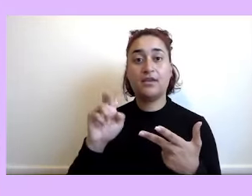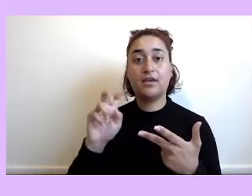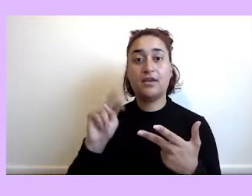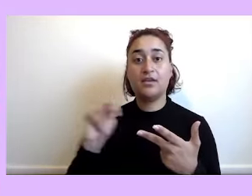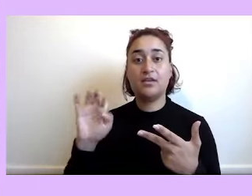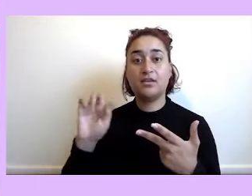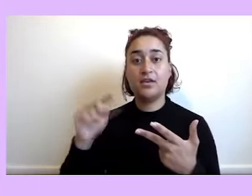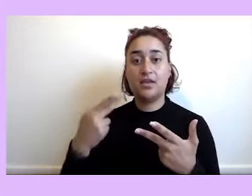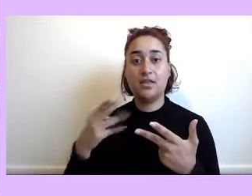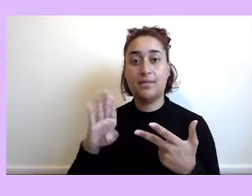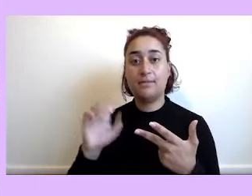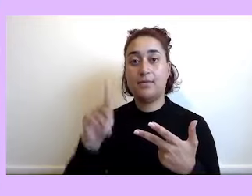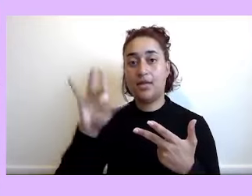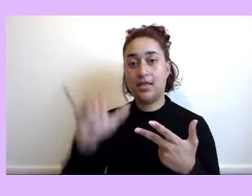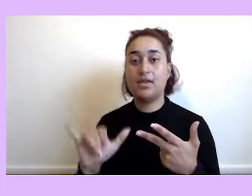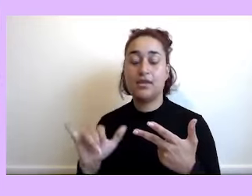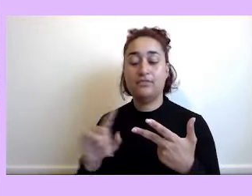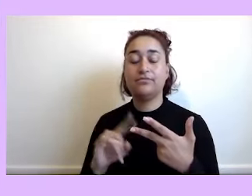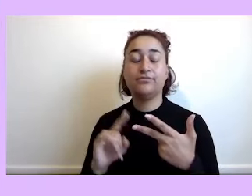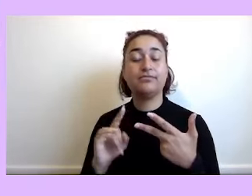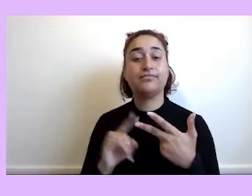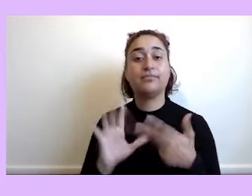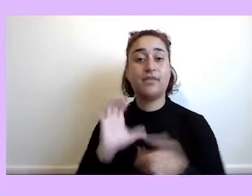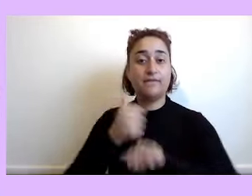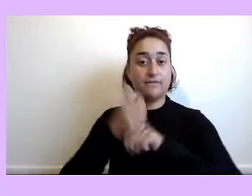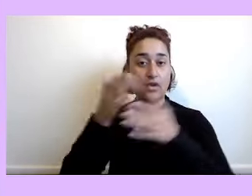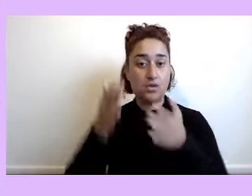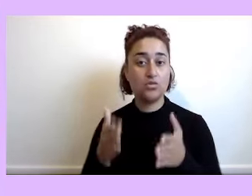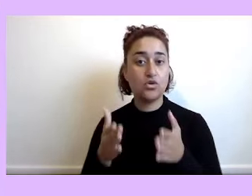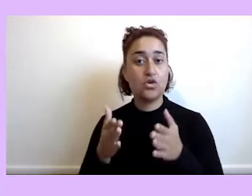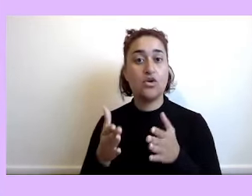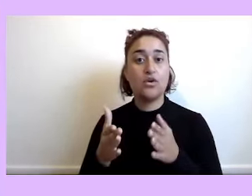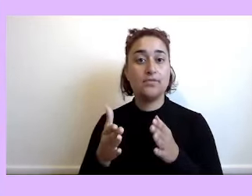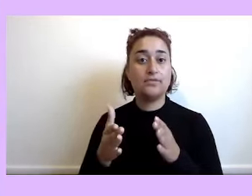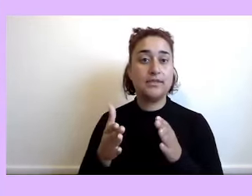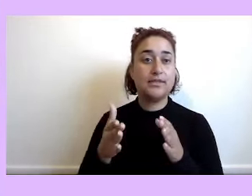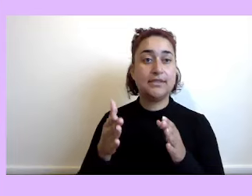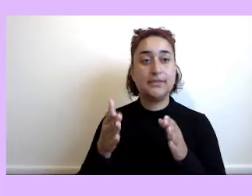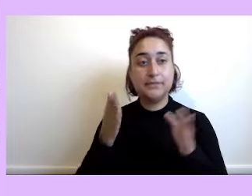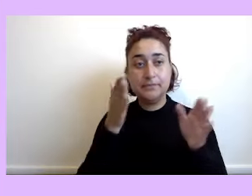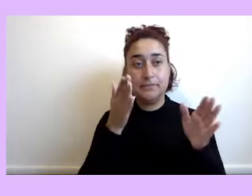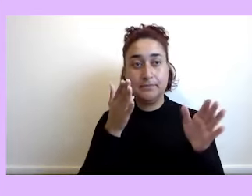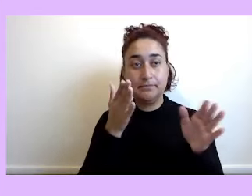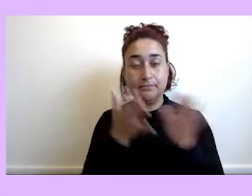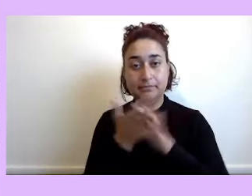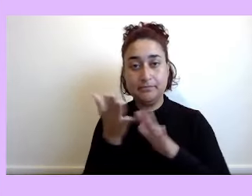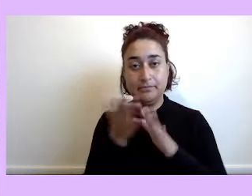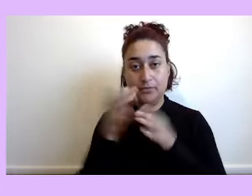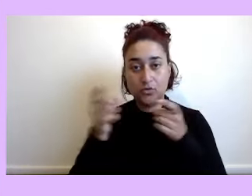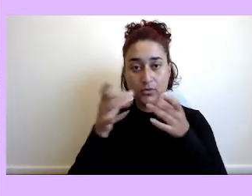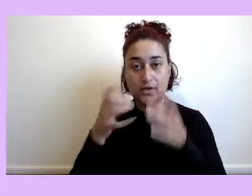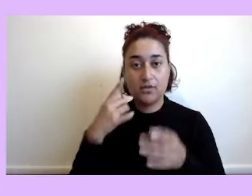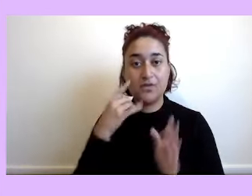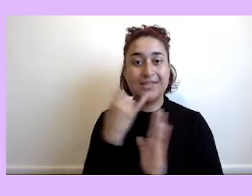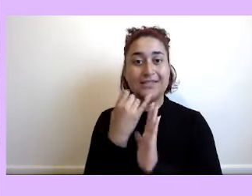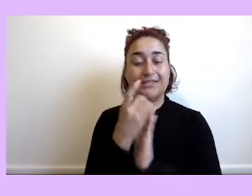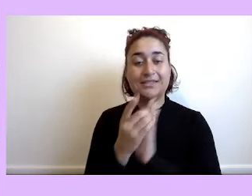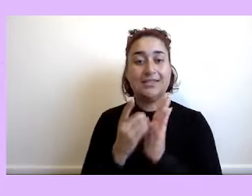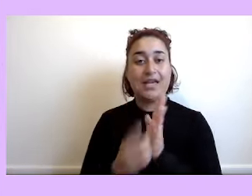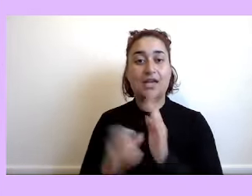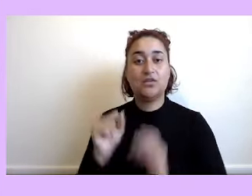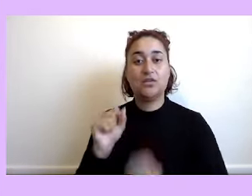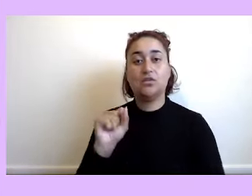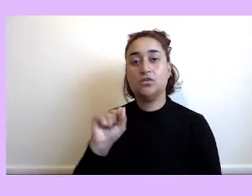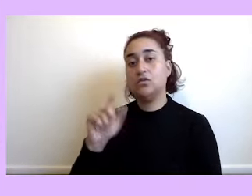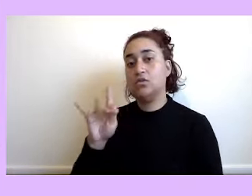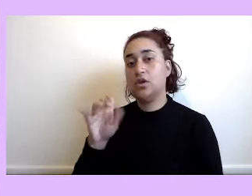Kenneth. Who is the founder and the methodology and strategy director for Design Studio for Social Intervention, which